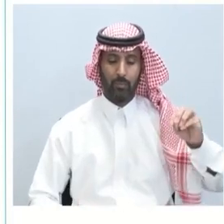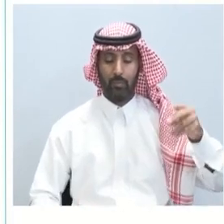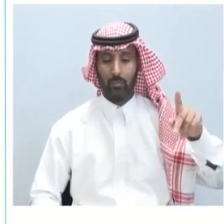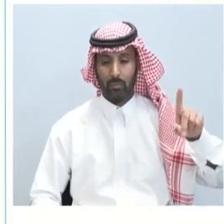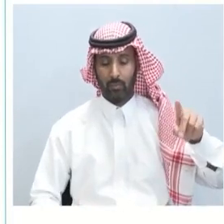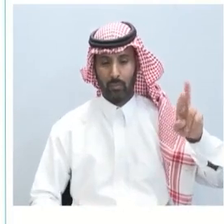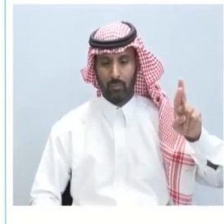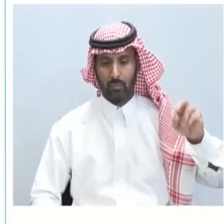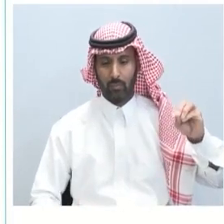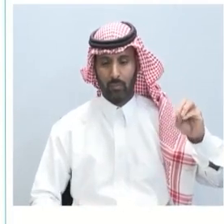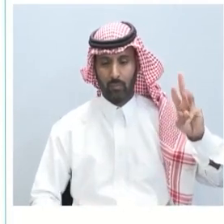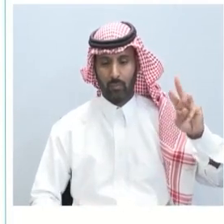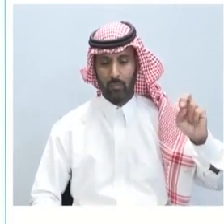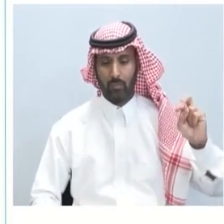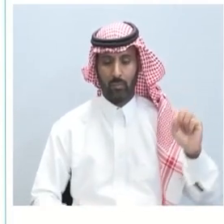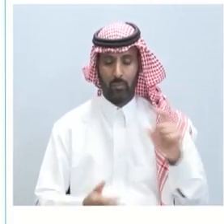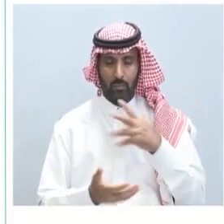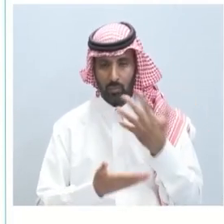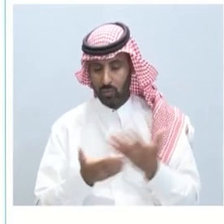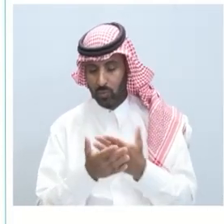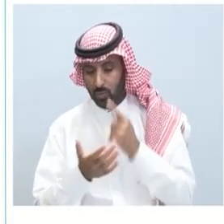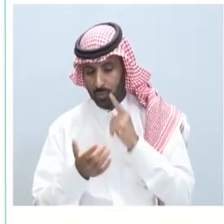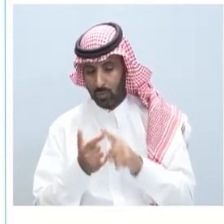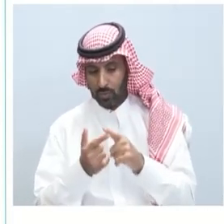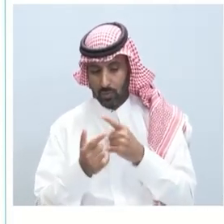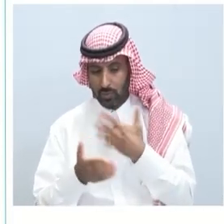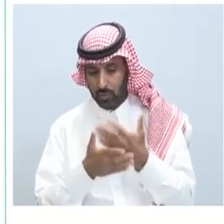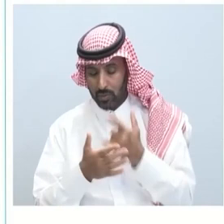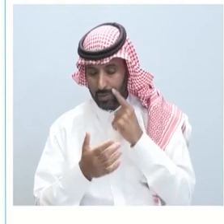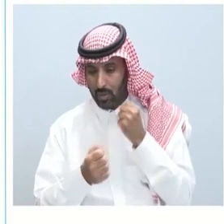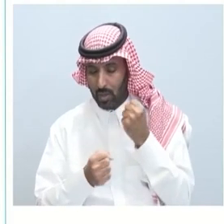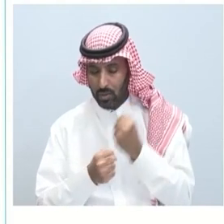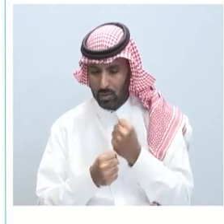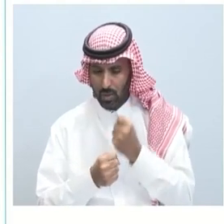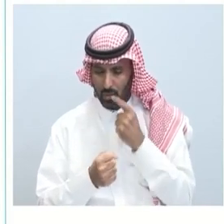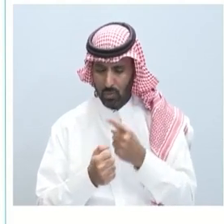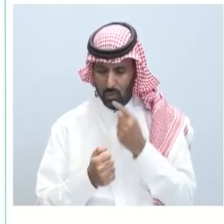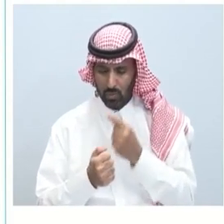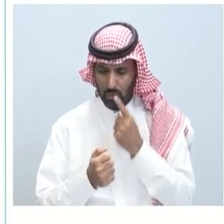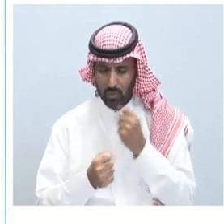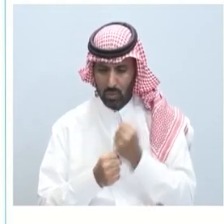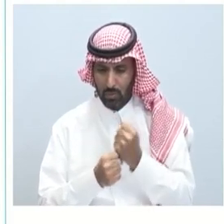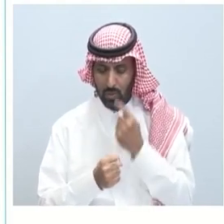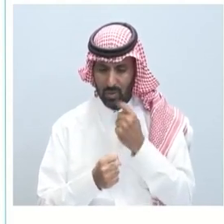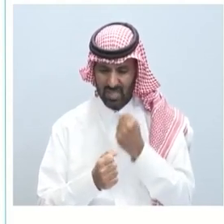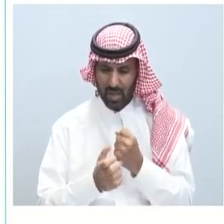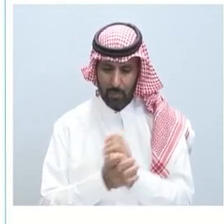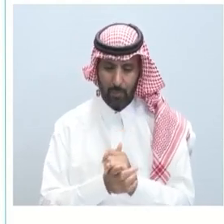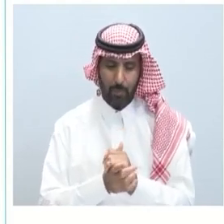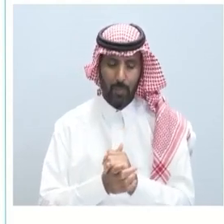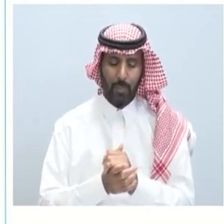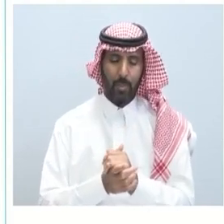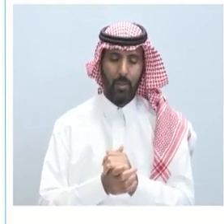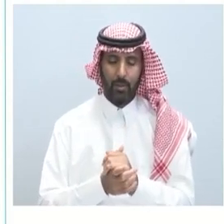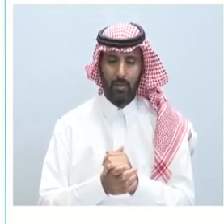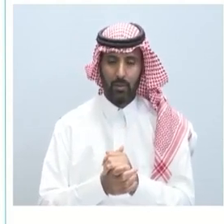we call it drowning. In situation four, to try hard to do something that is very difficult. When